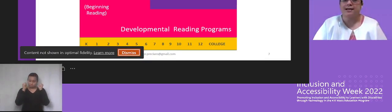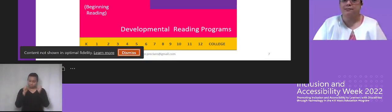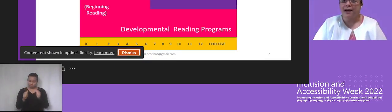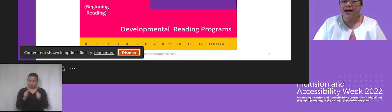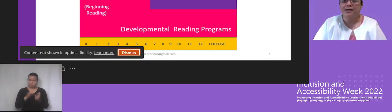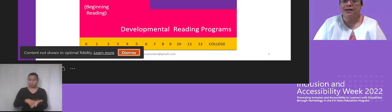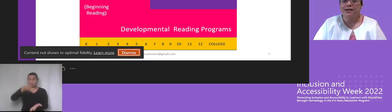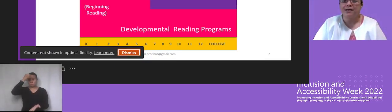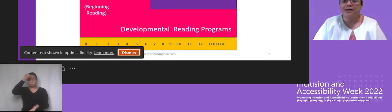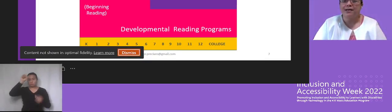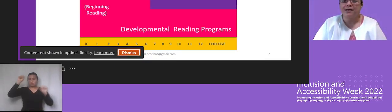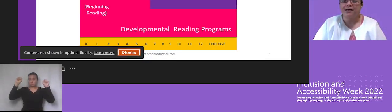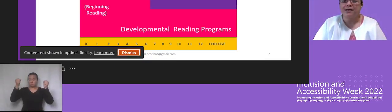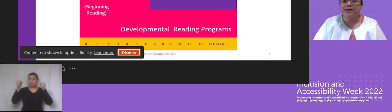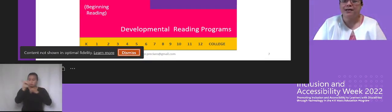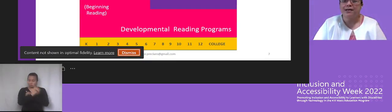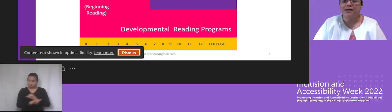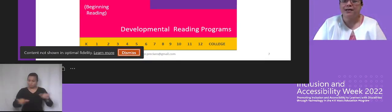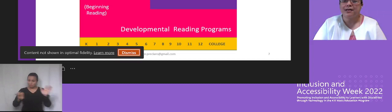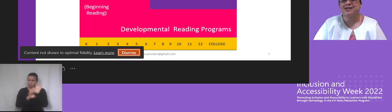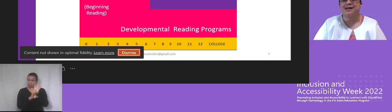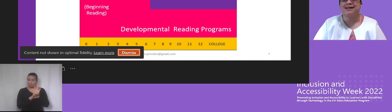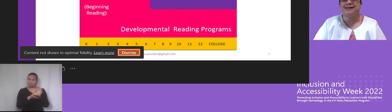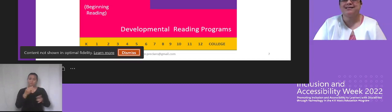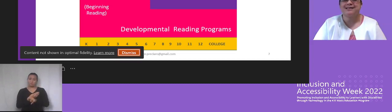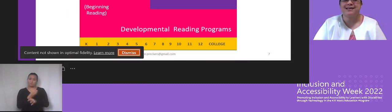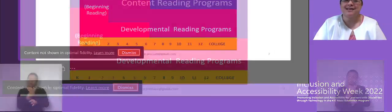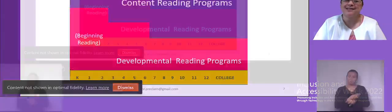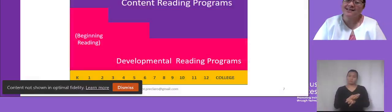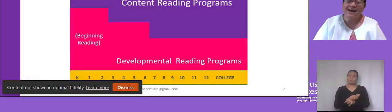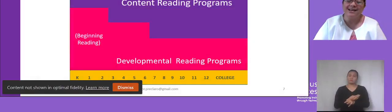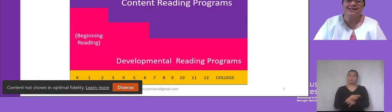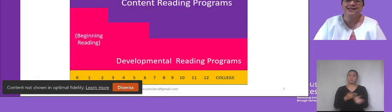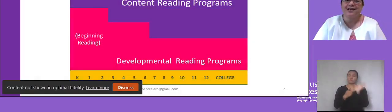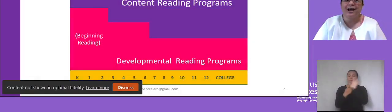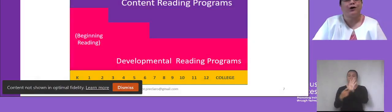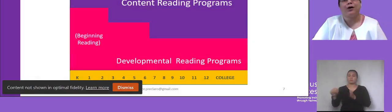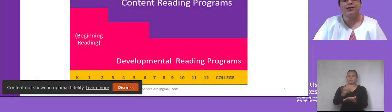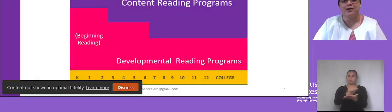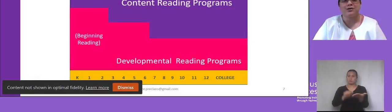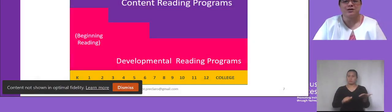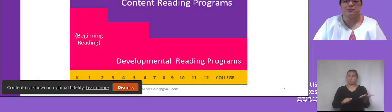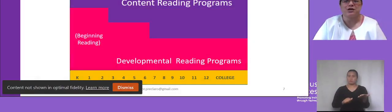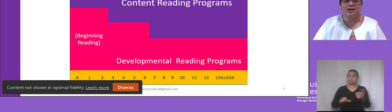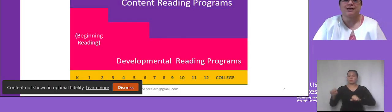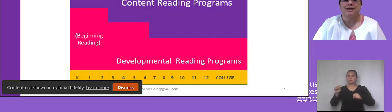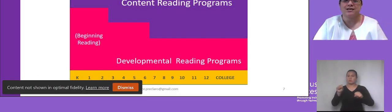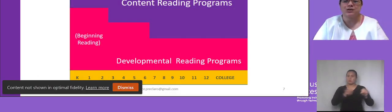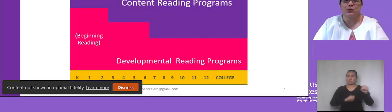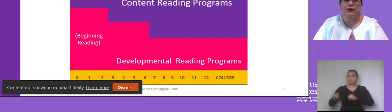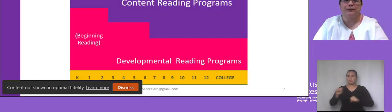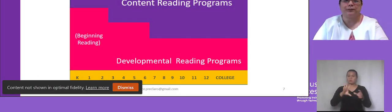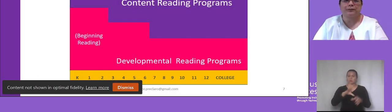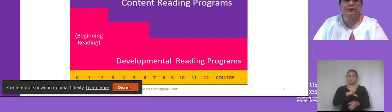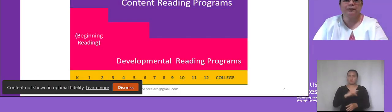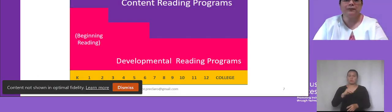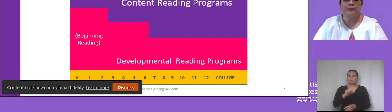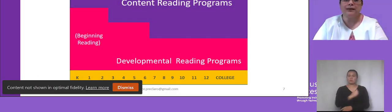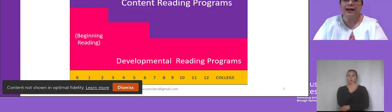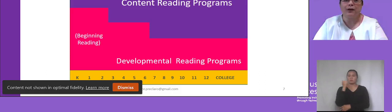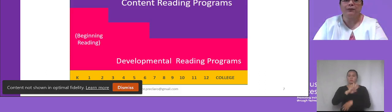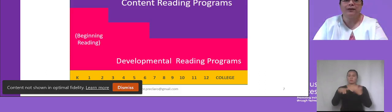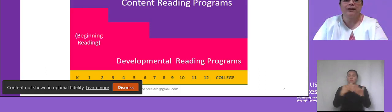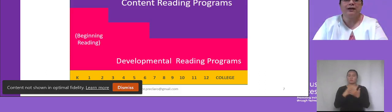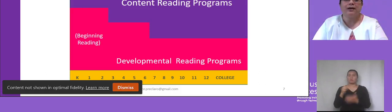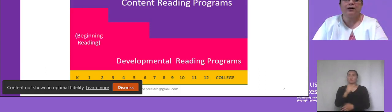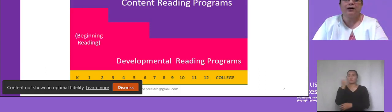subjects like math, practical arts, social studies, and science, and all the other subjects in school.